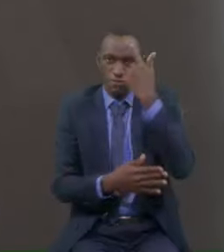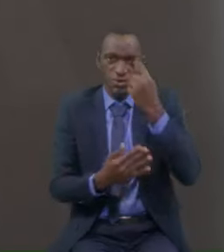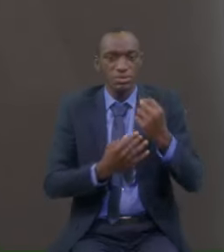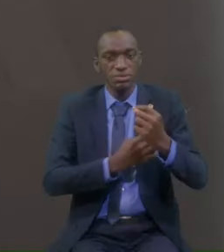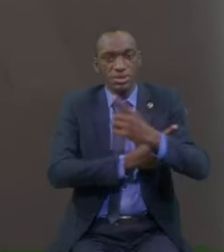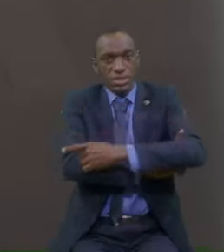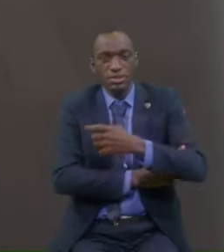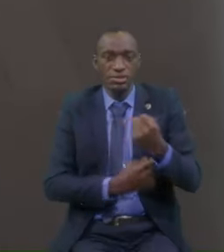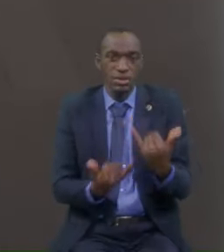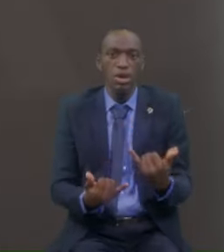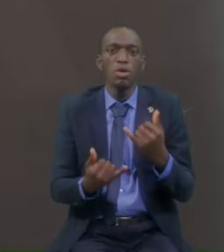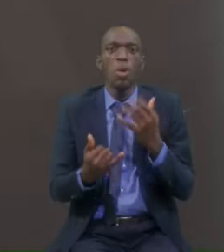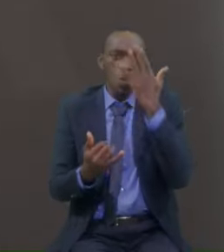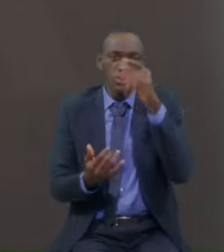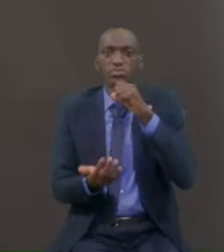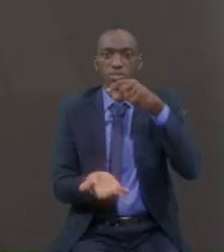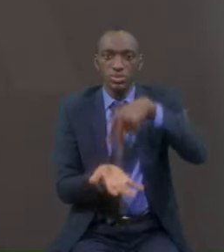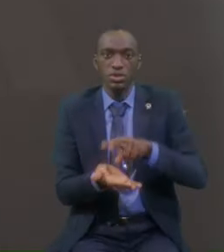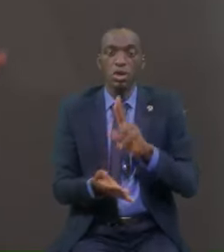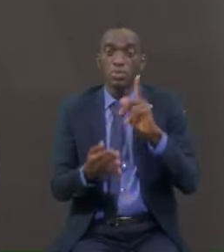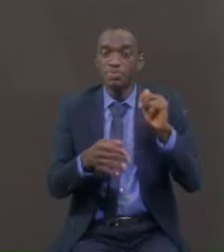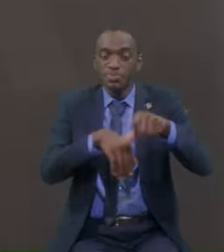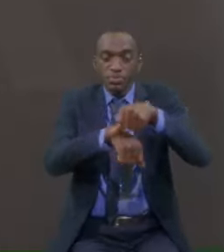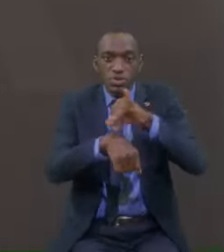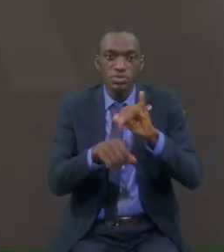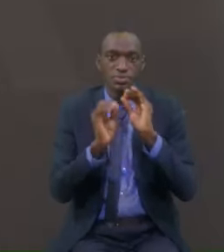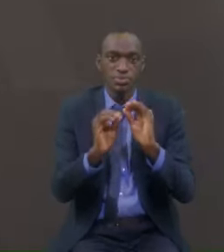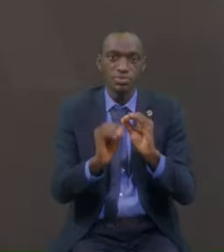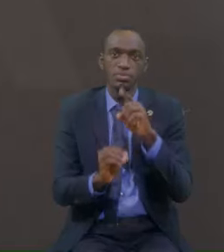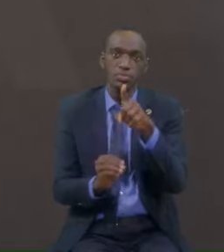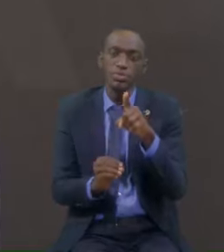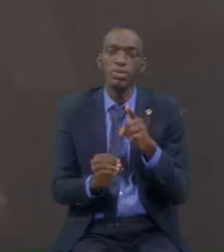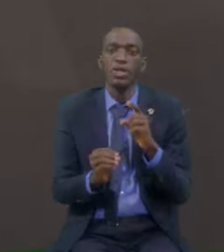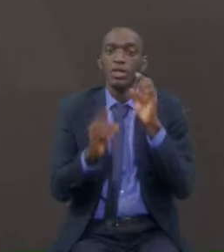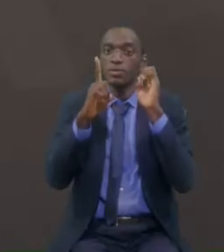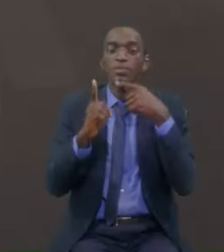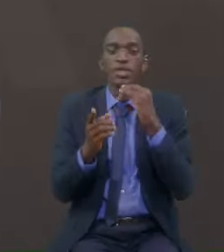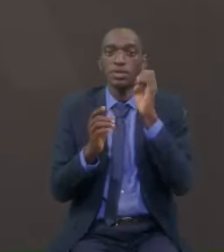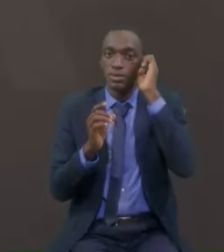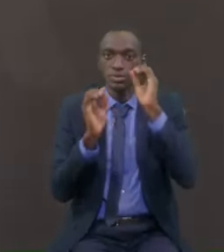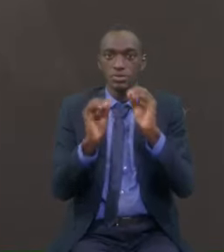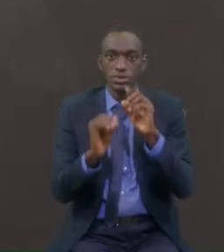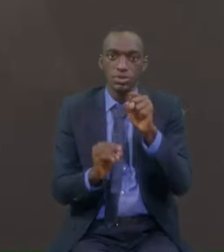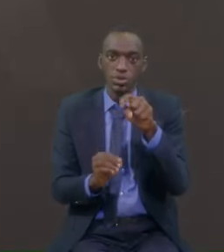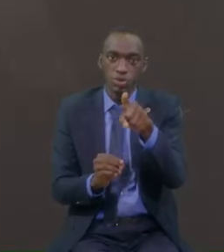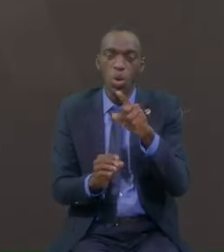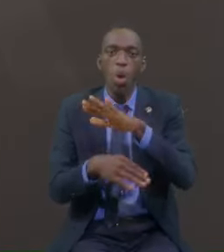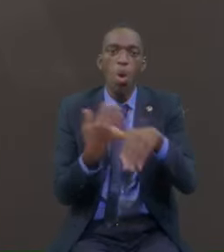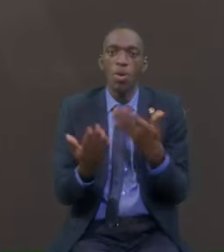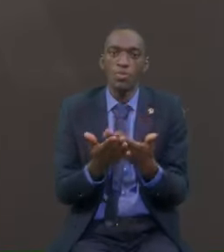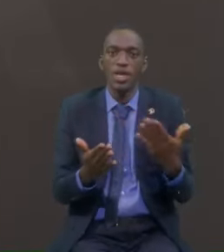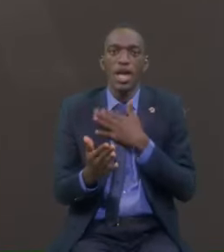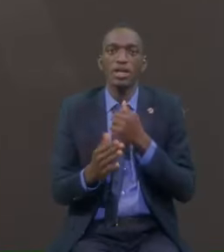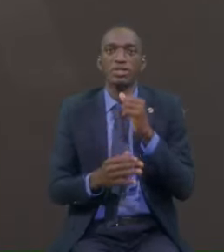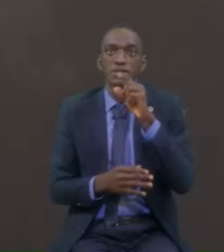anointing teaches you, and it says it teaches you all things, and it's truth. And it